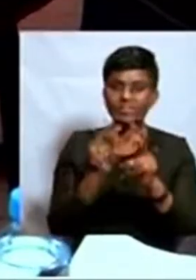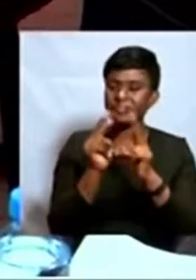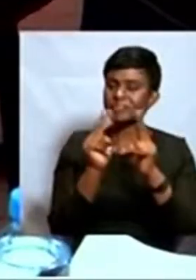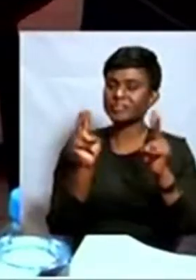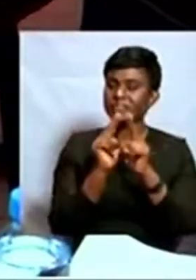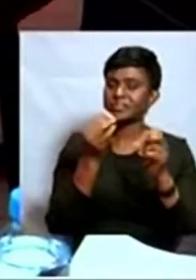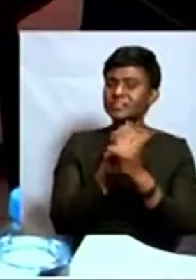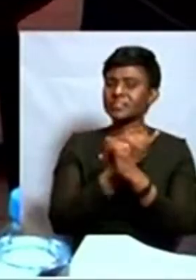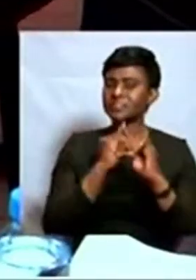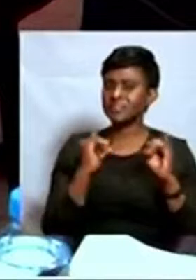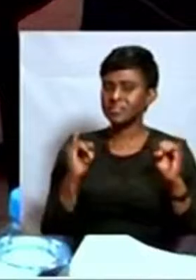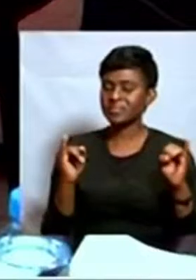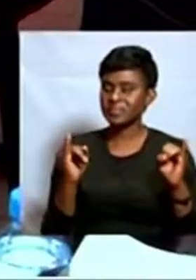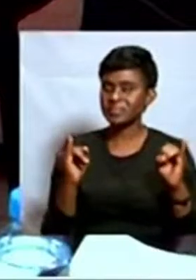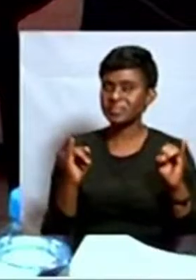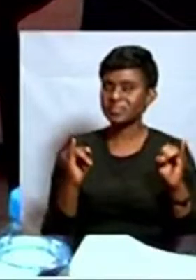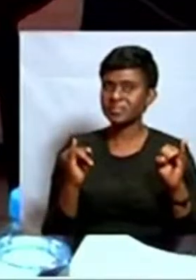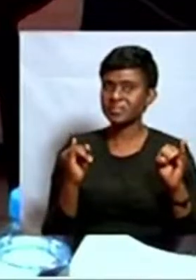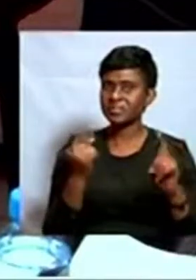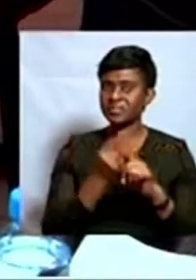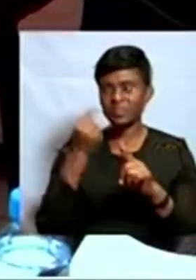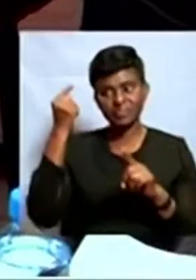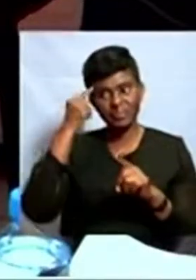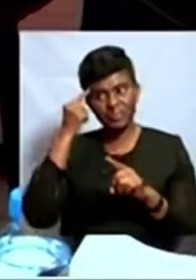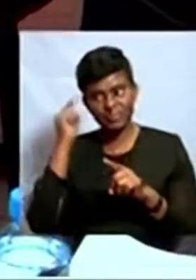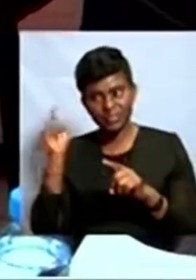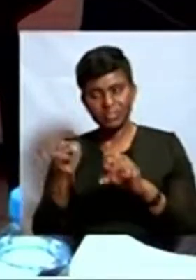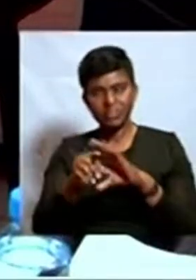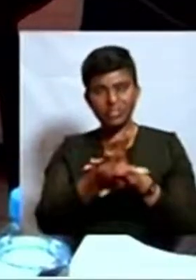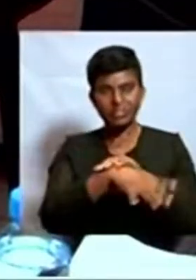independent from government interference?